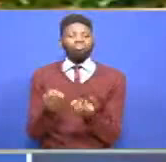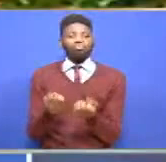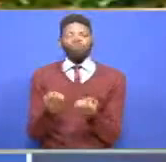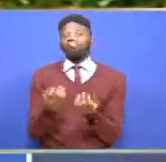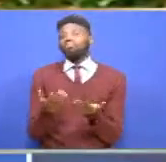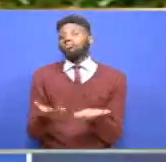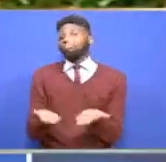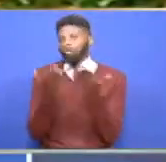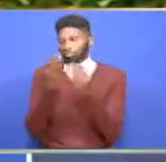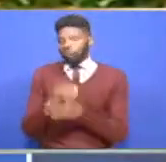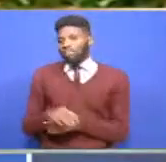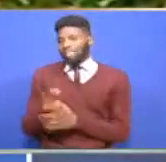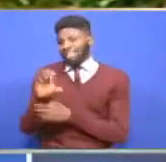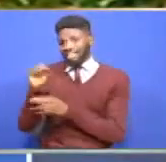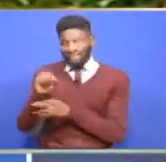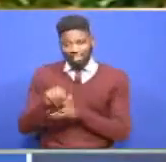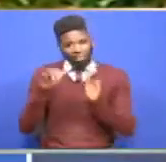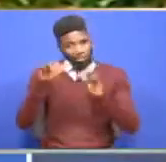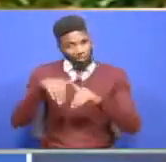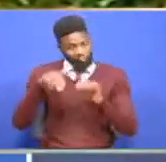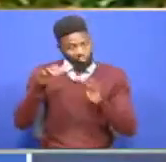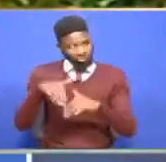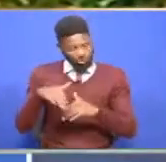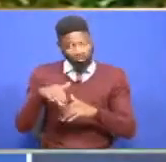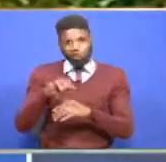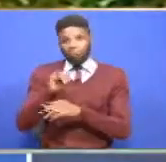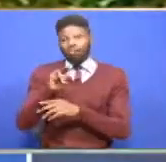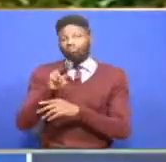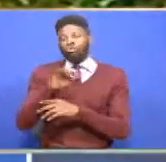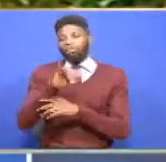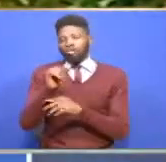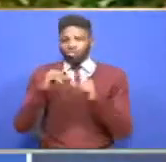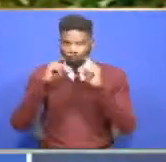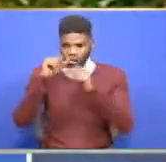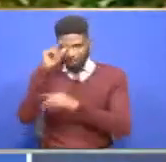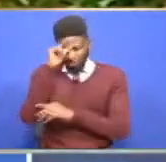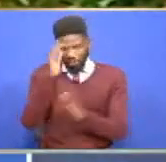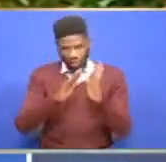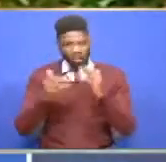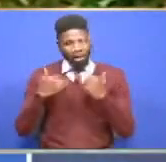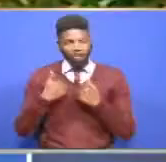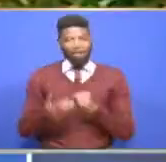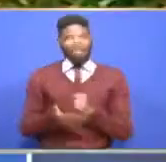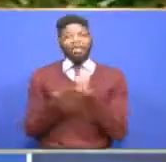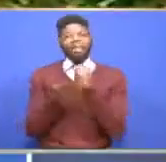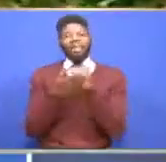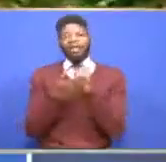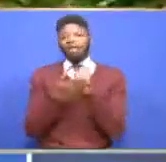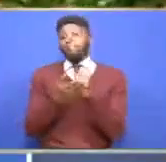that these are some of the measures the government has put in place to revive the multi-billion industry.